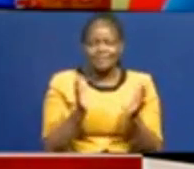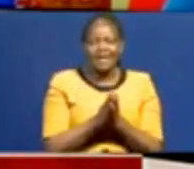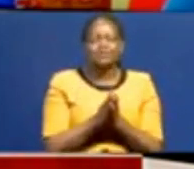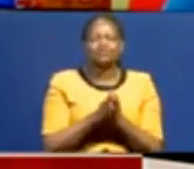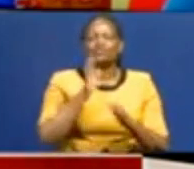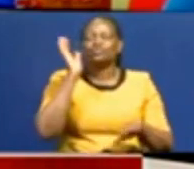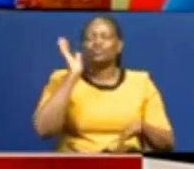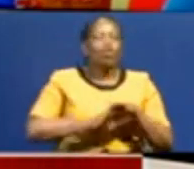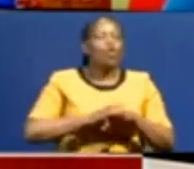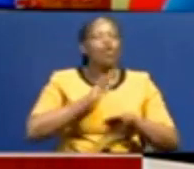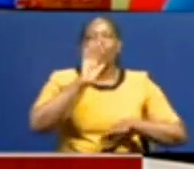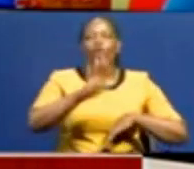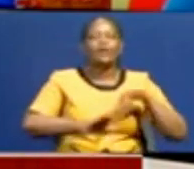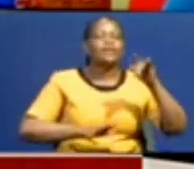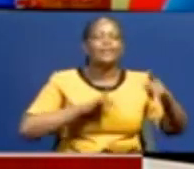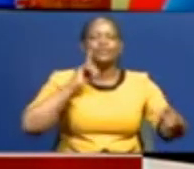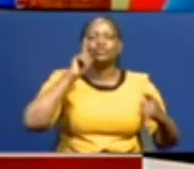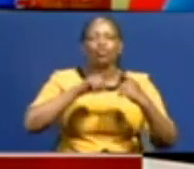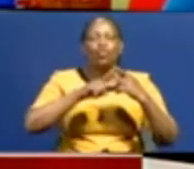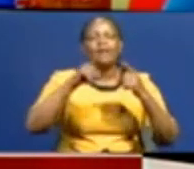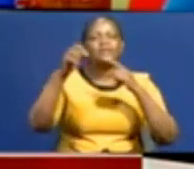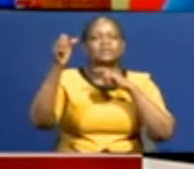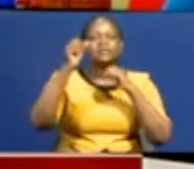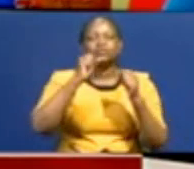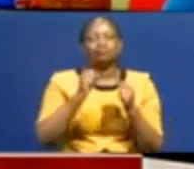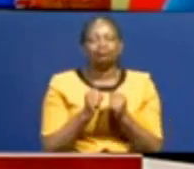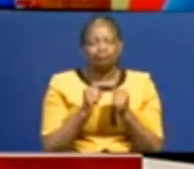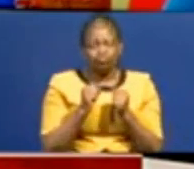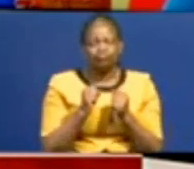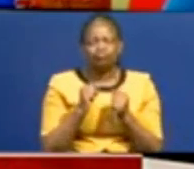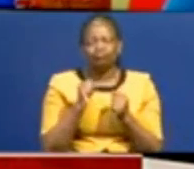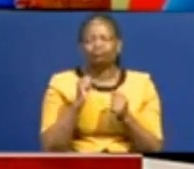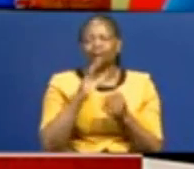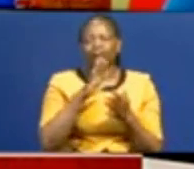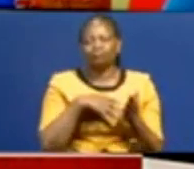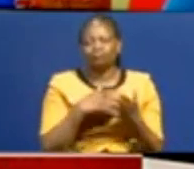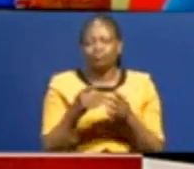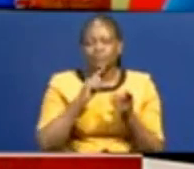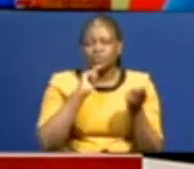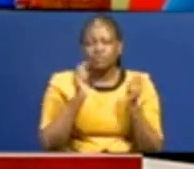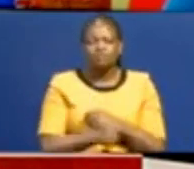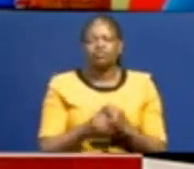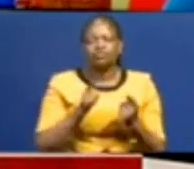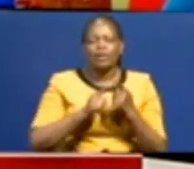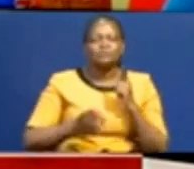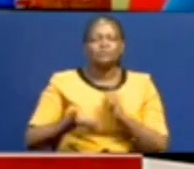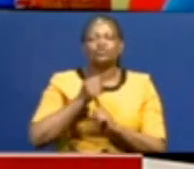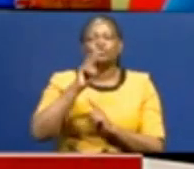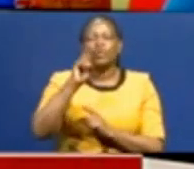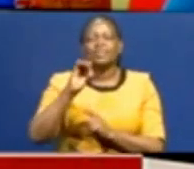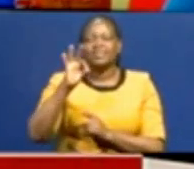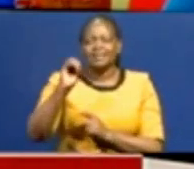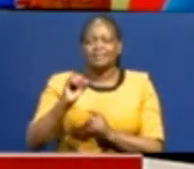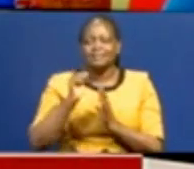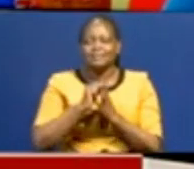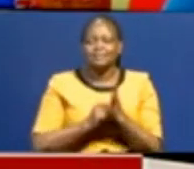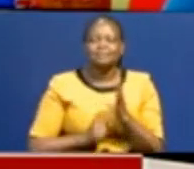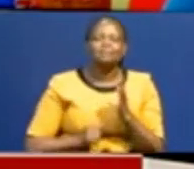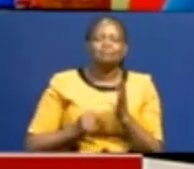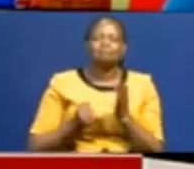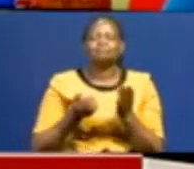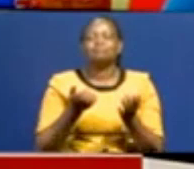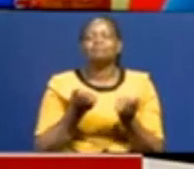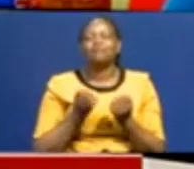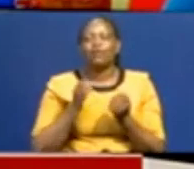decisive steps towards the structural shift required to fulfill the 2030 agenda required for sustainable development